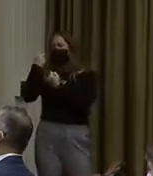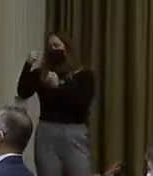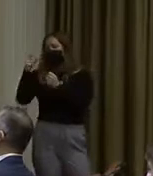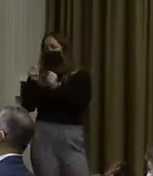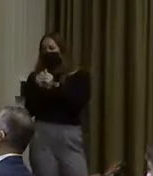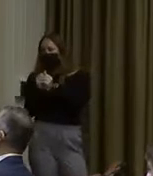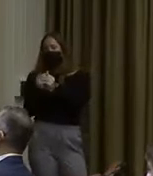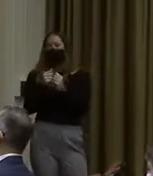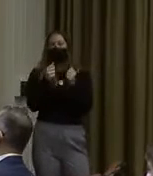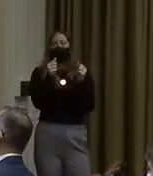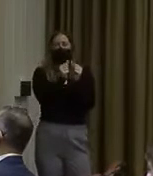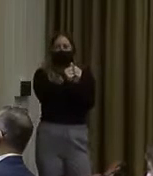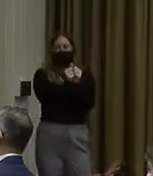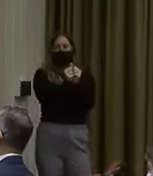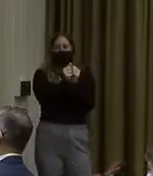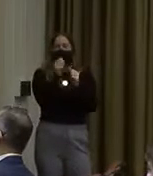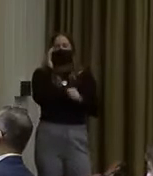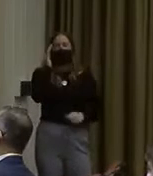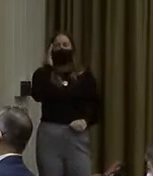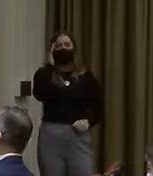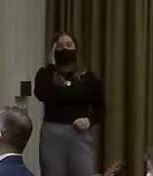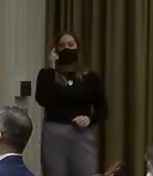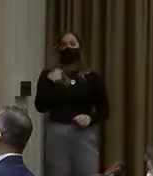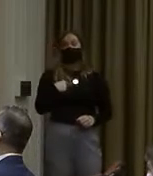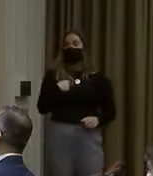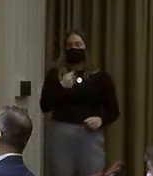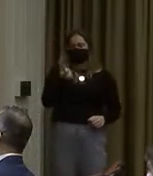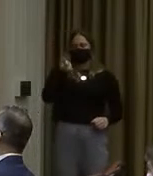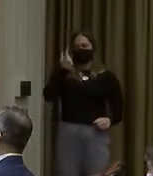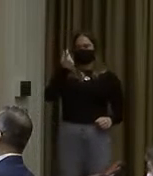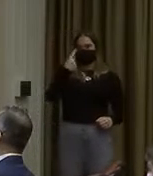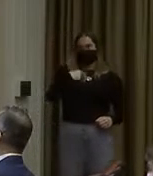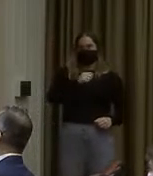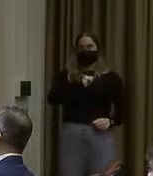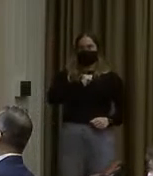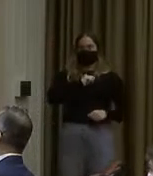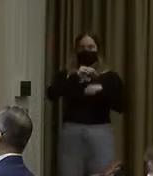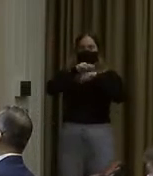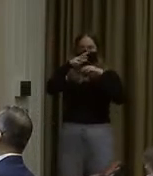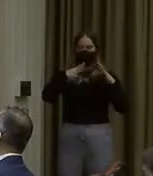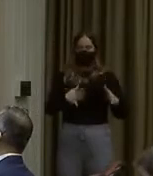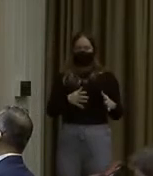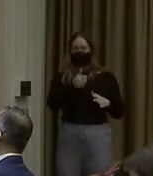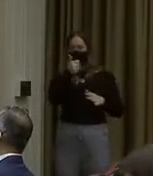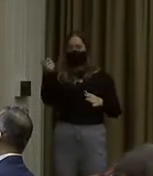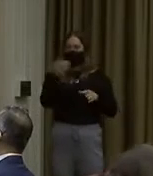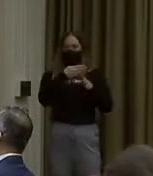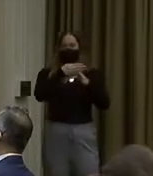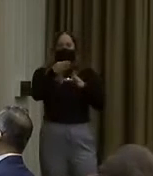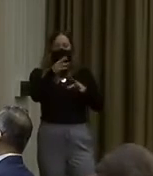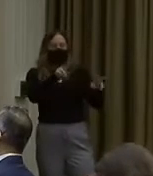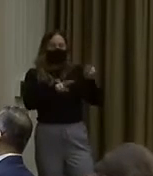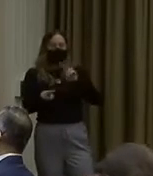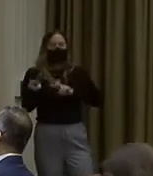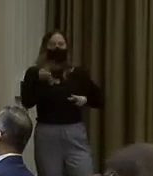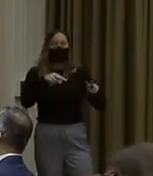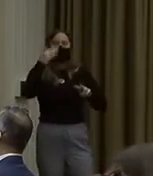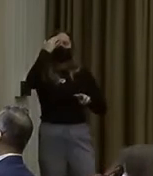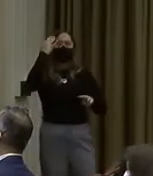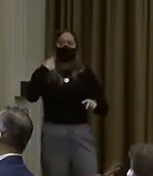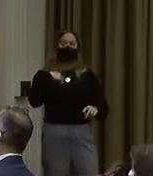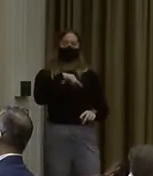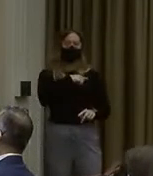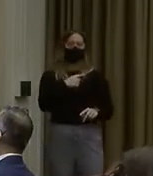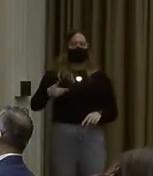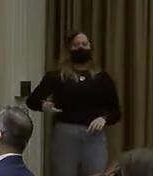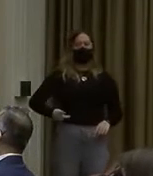disabilities. And what's great is that I understand as a counselor, and I look at other counseling professions and other related professions, I know that we all have the